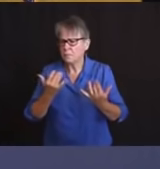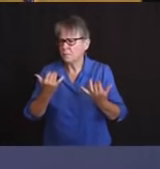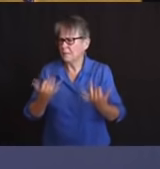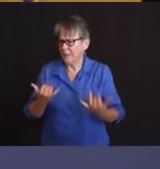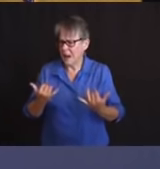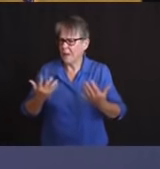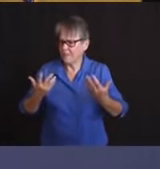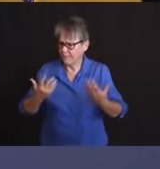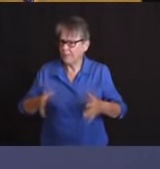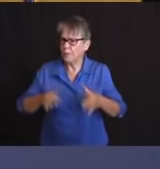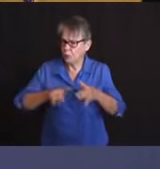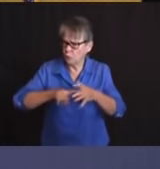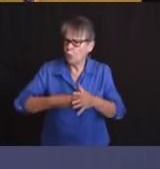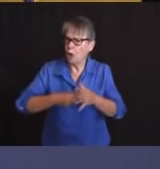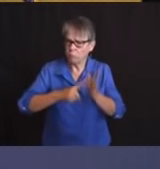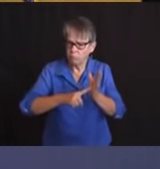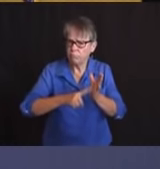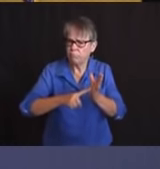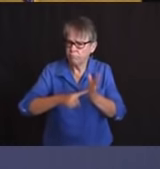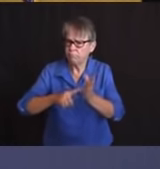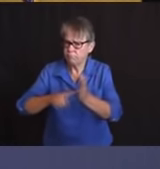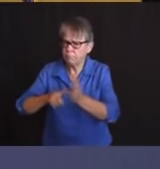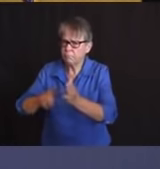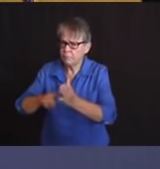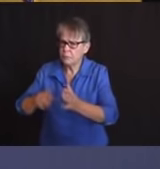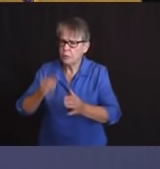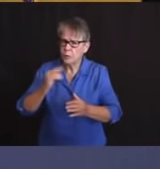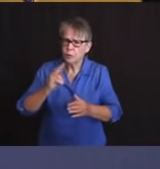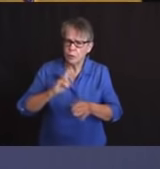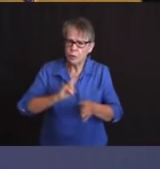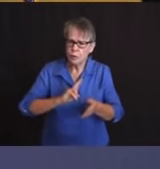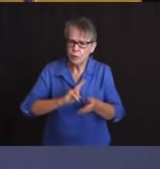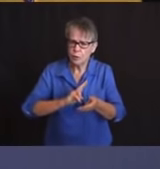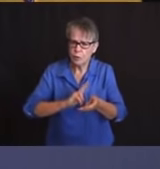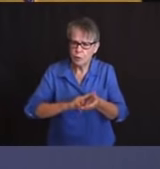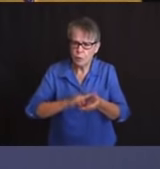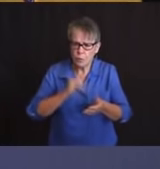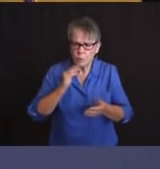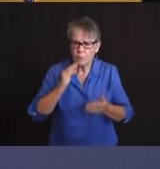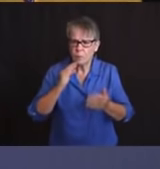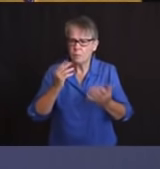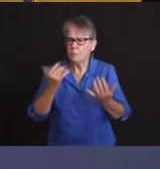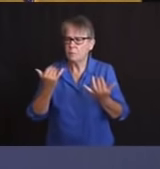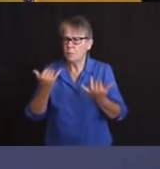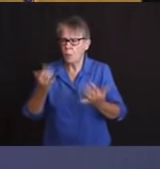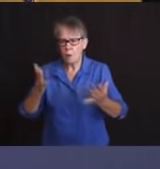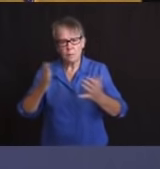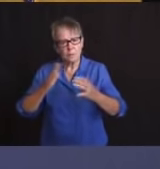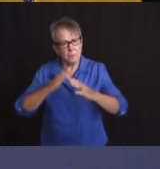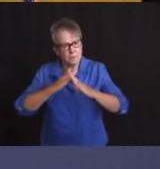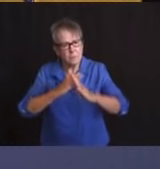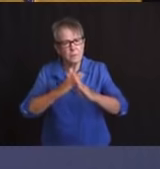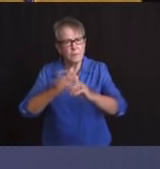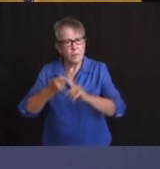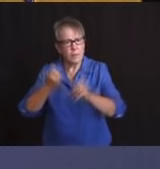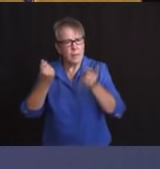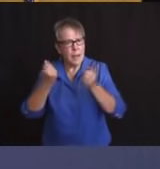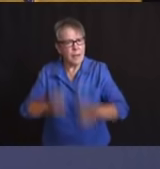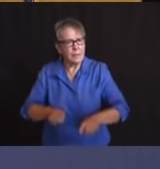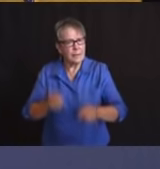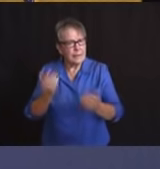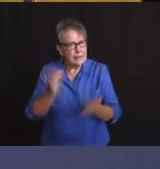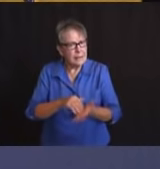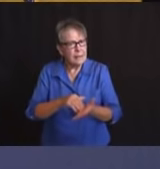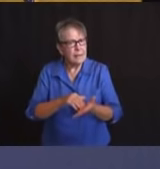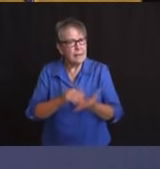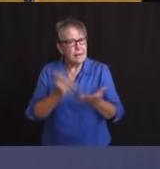happen again. That's the reason why Judy hired the Manat firm. That's the reason why a lot of laws that came out of that